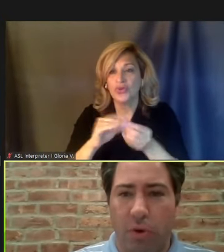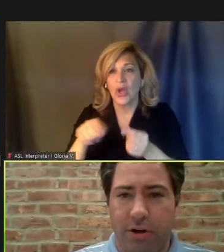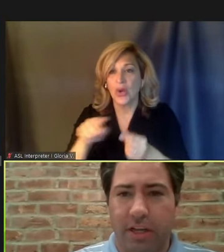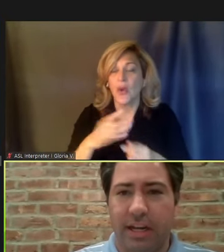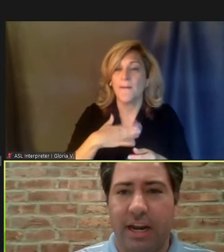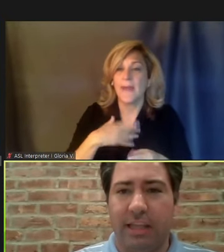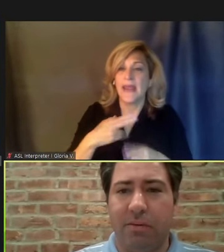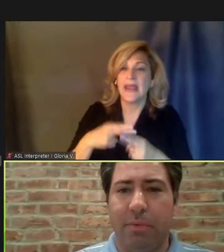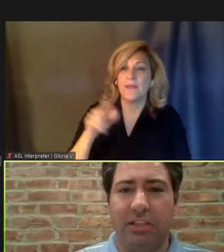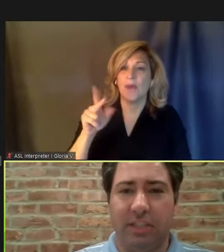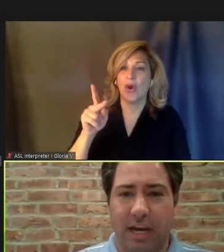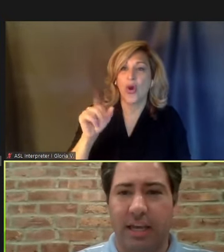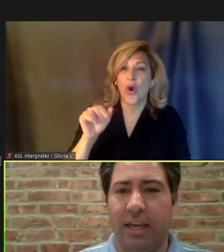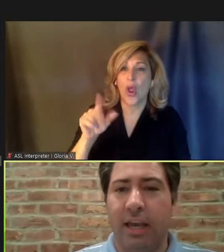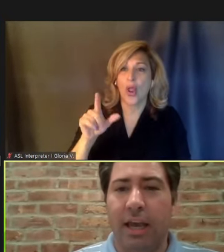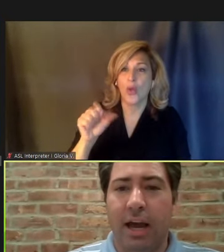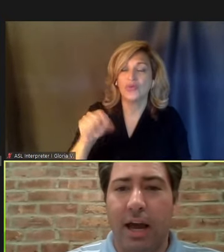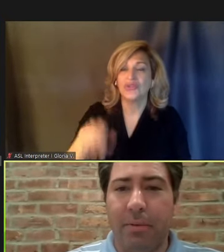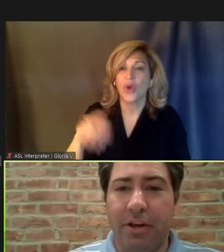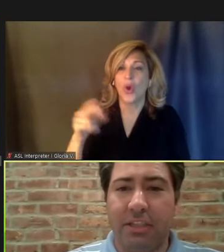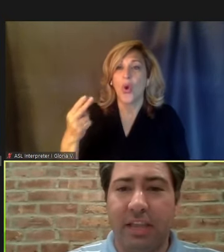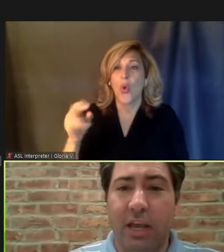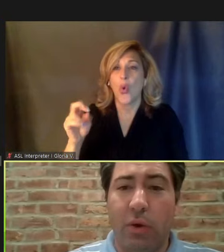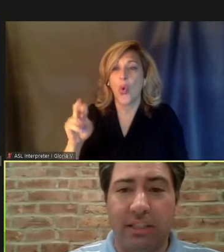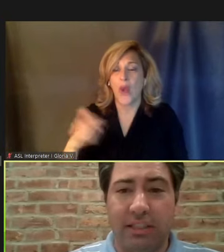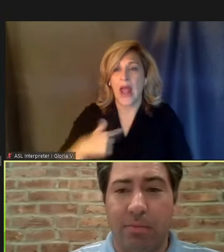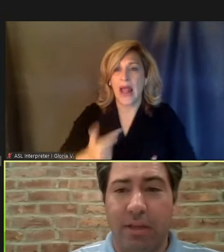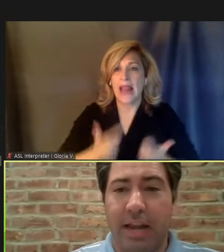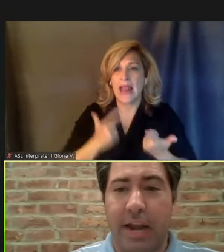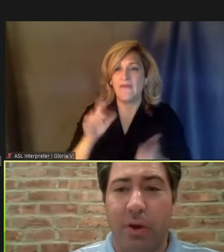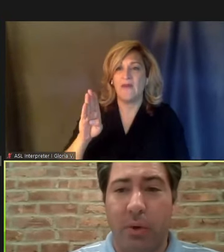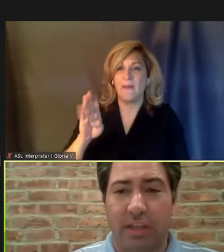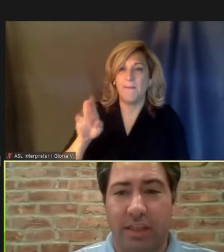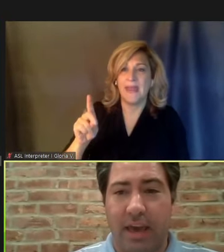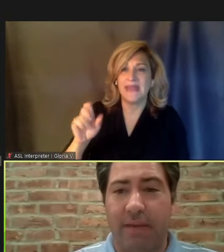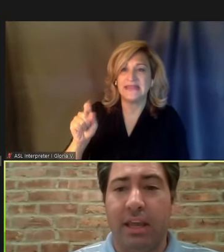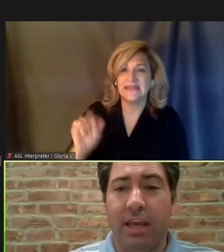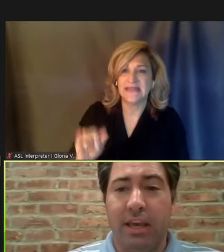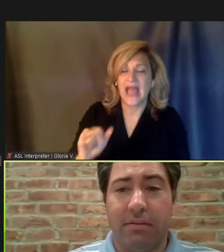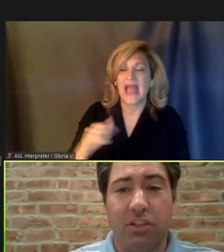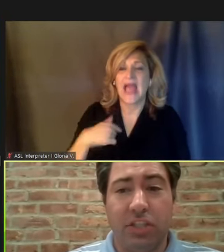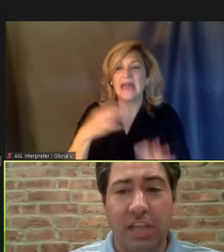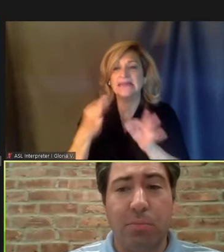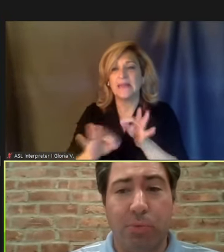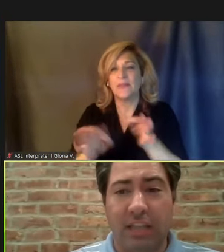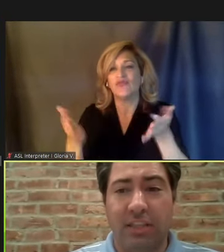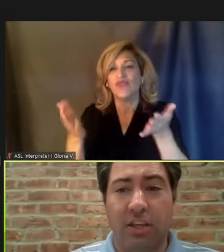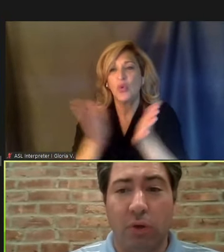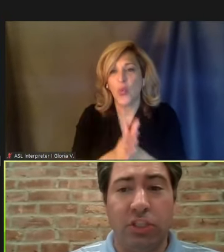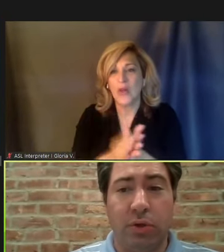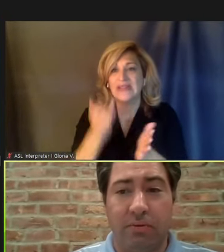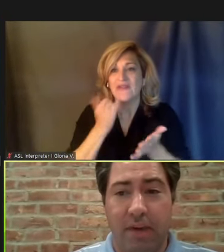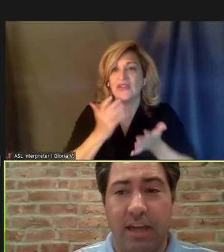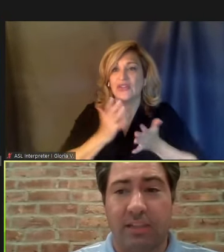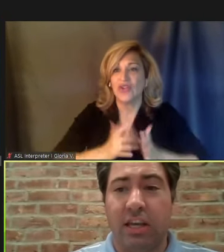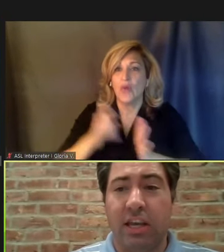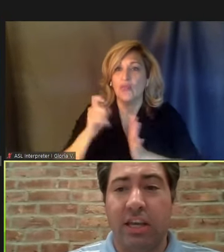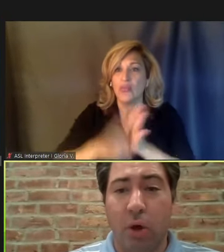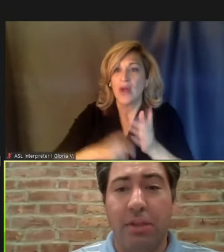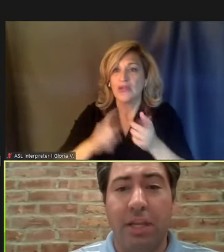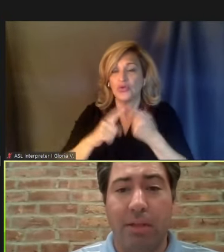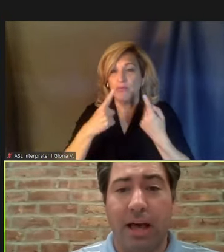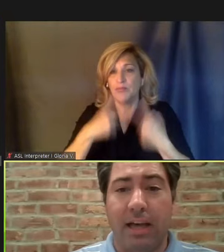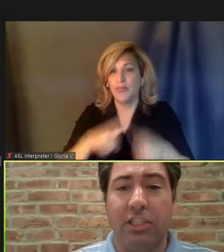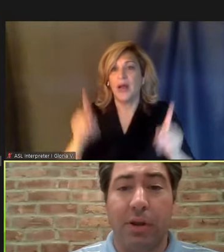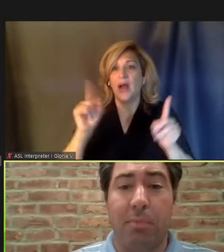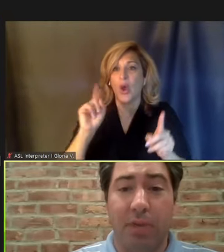Carlos Horn and I live in Bed-Stuy. I'm here to say quite simply that I request that if congestion pricing goes into effect, it